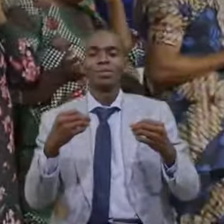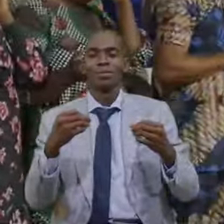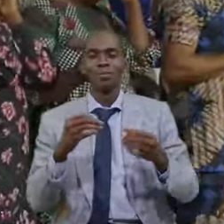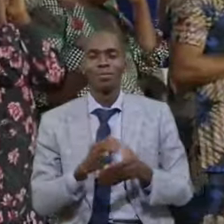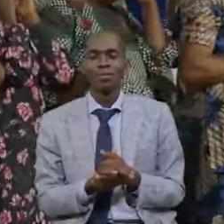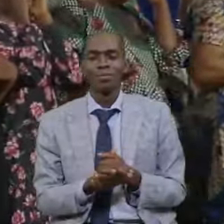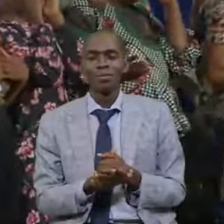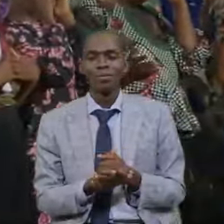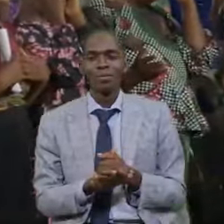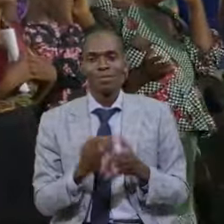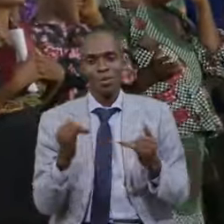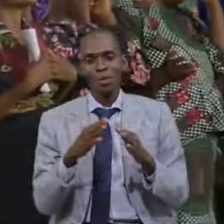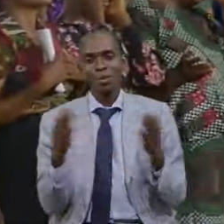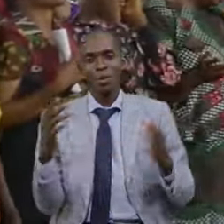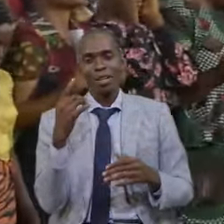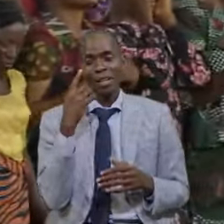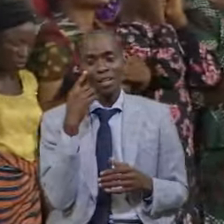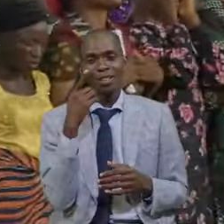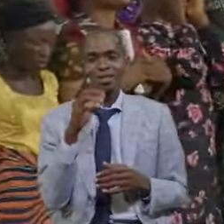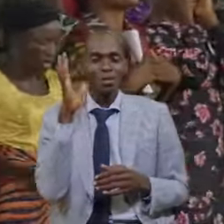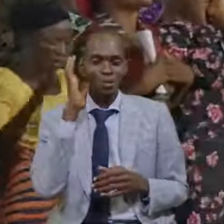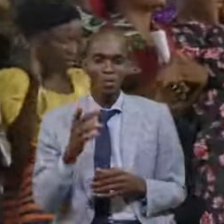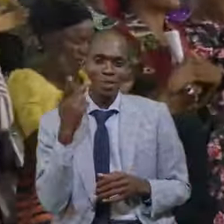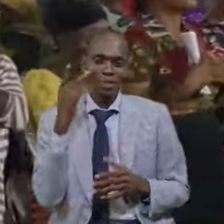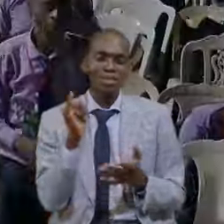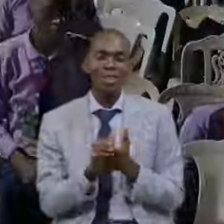You now open your eyes, you'll see that healing.